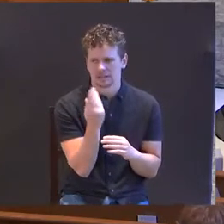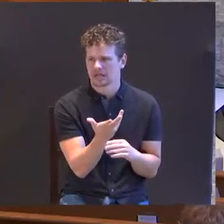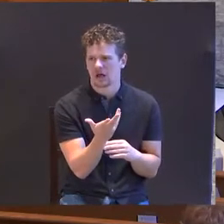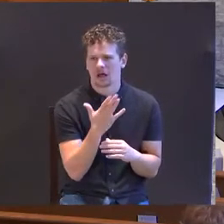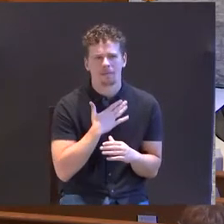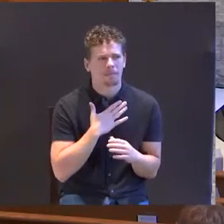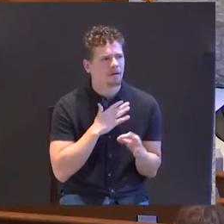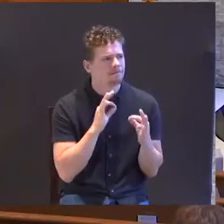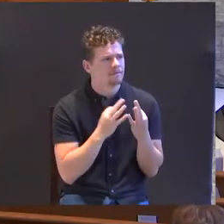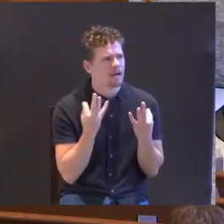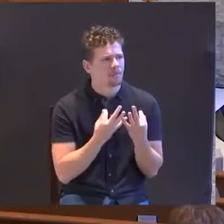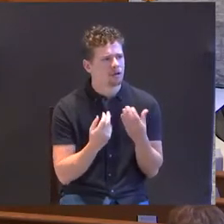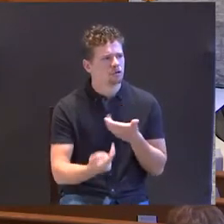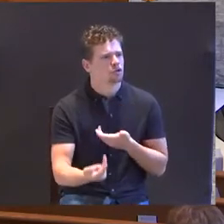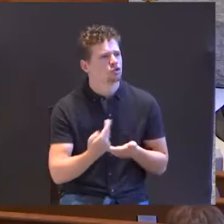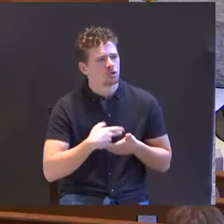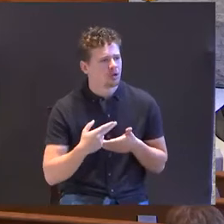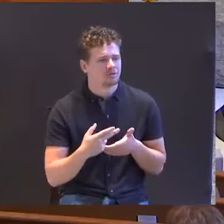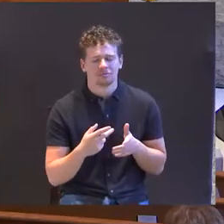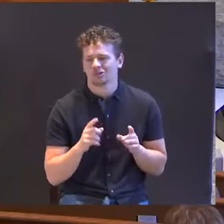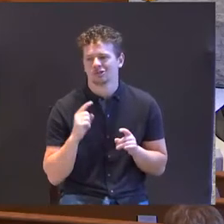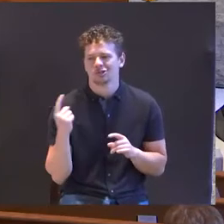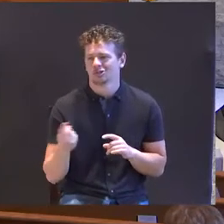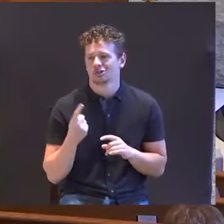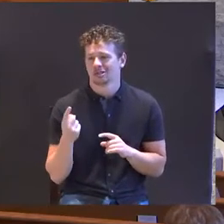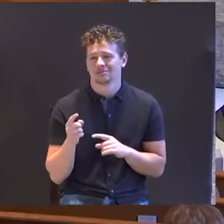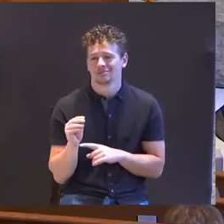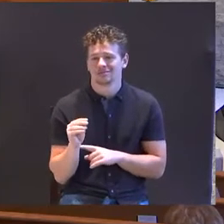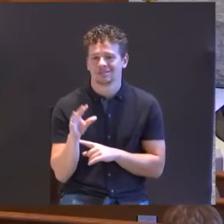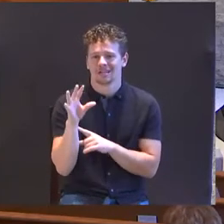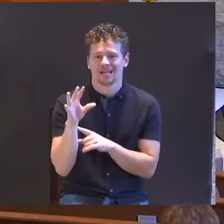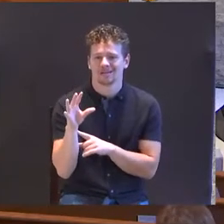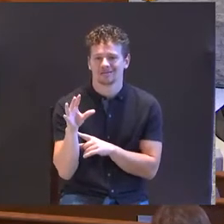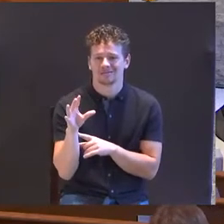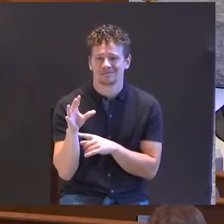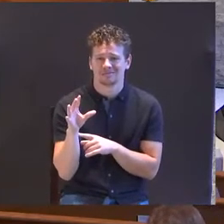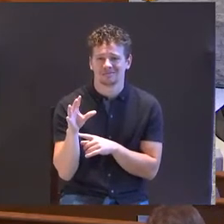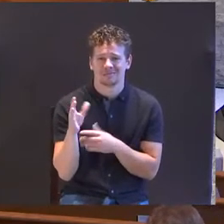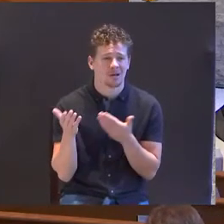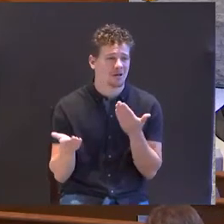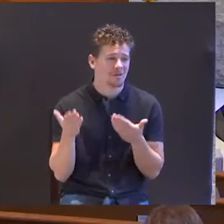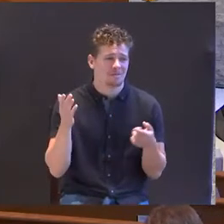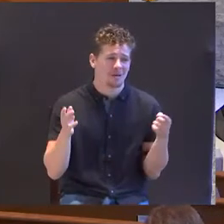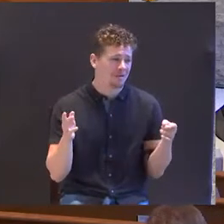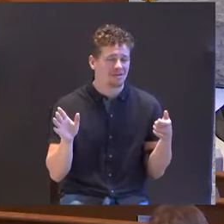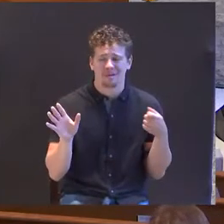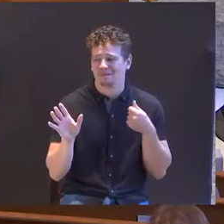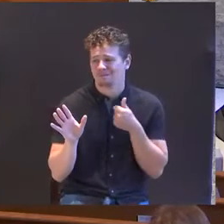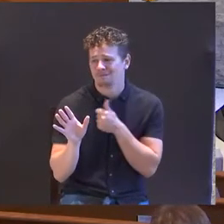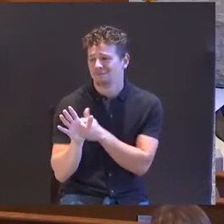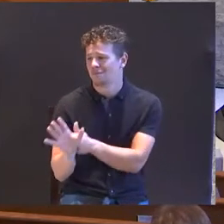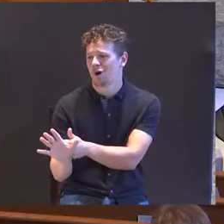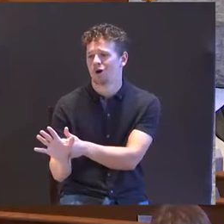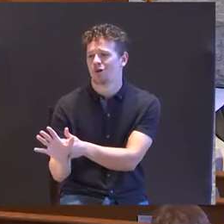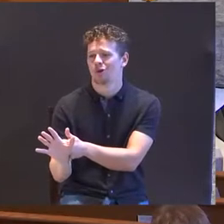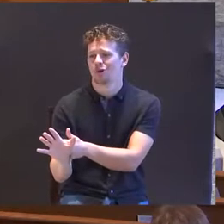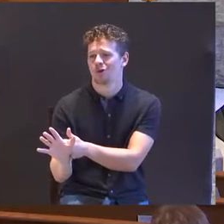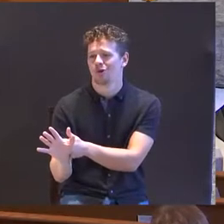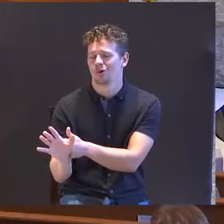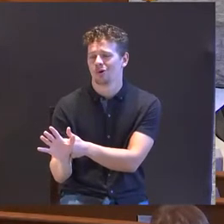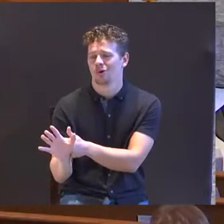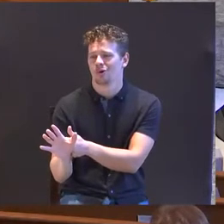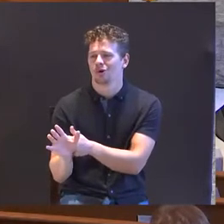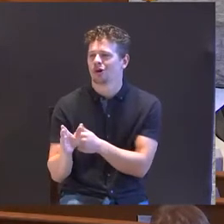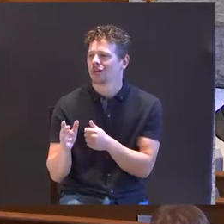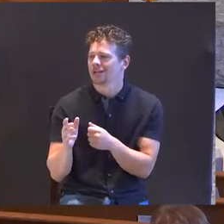the bandwagon, just be the light. Be the light. Let them know that something is different